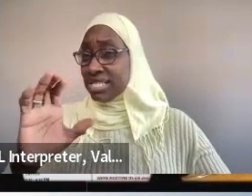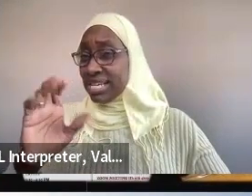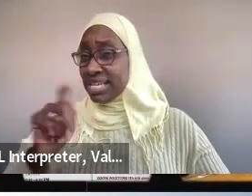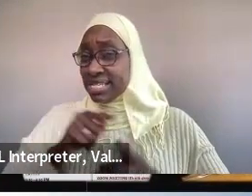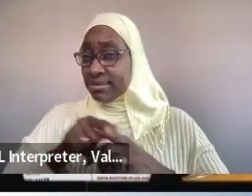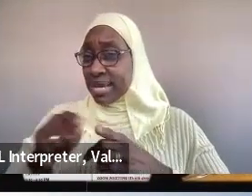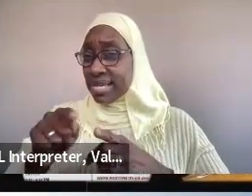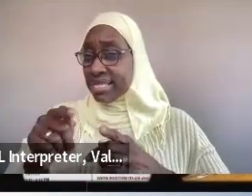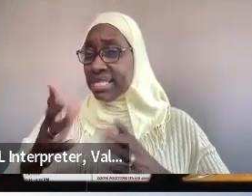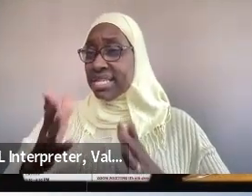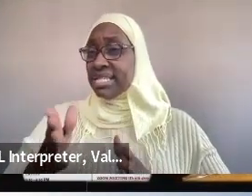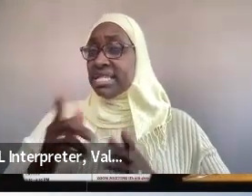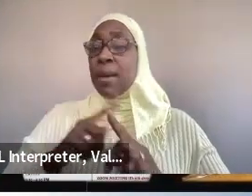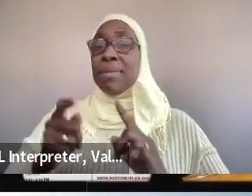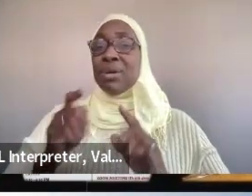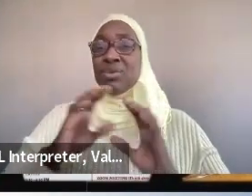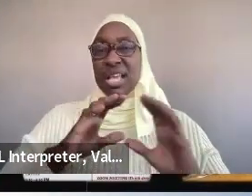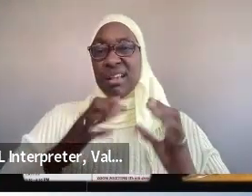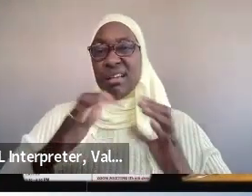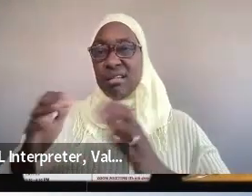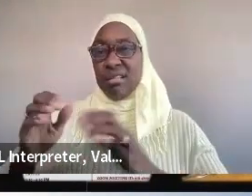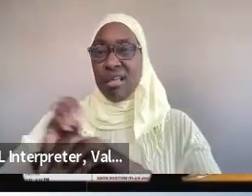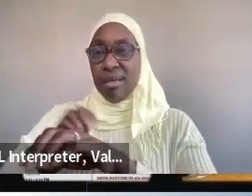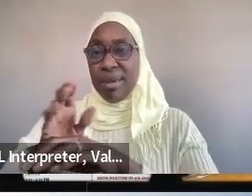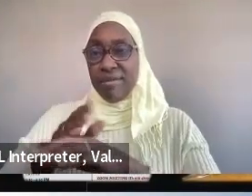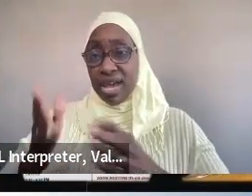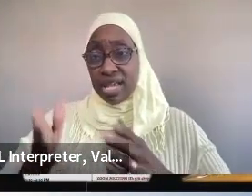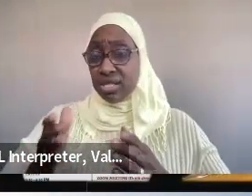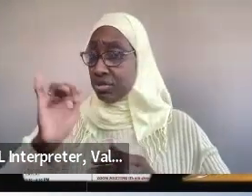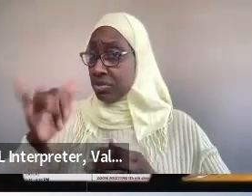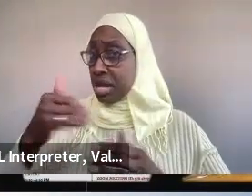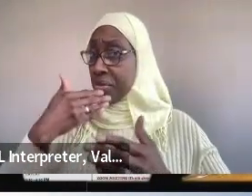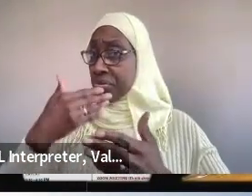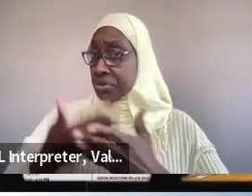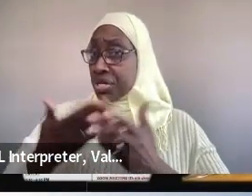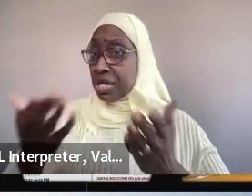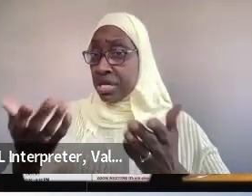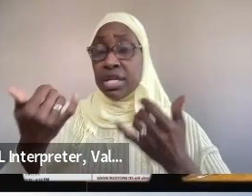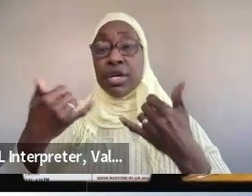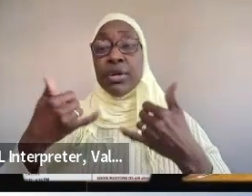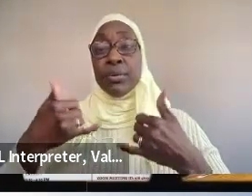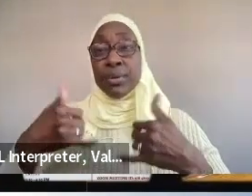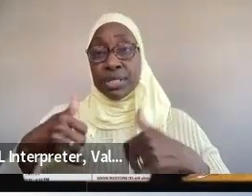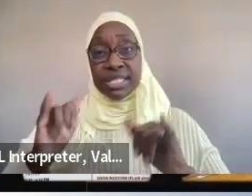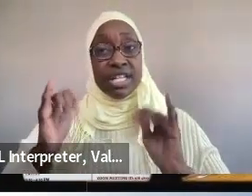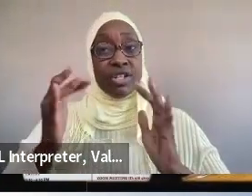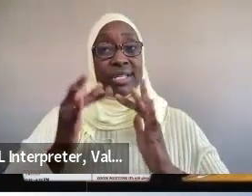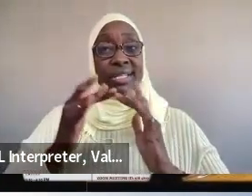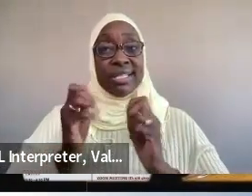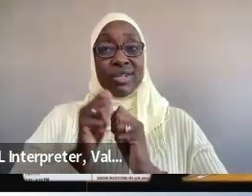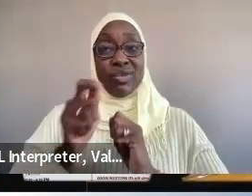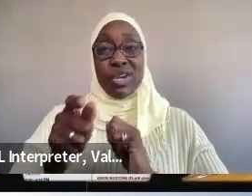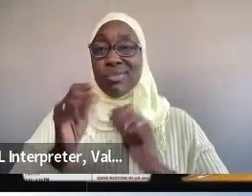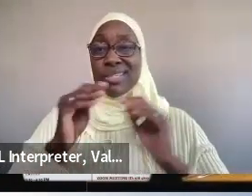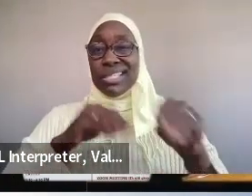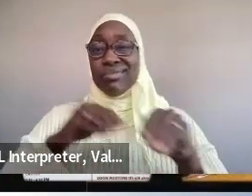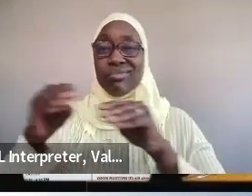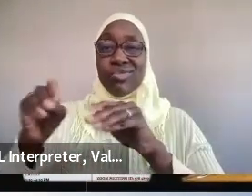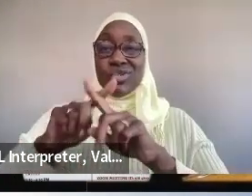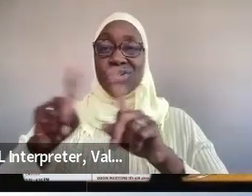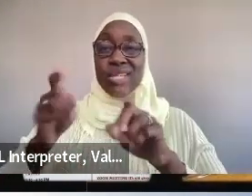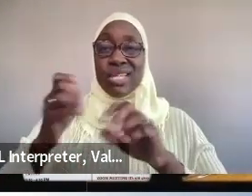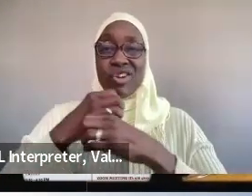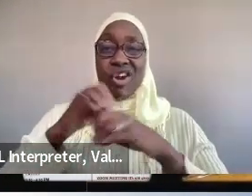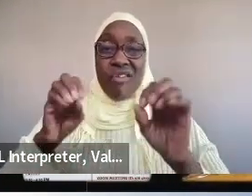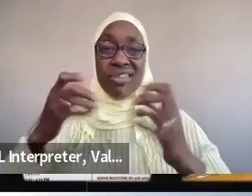and liaison between our group and the DRC, which was really great. And we're still in contact with her, but she moved to a different office recently. So we're kind of